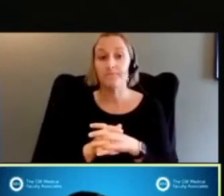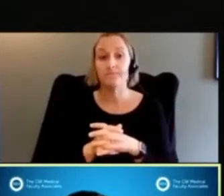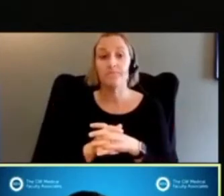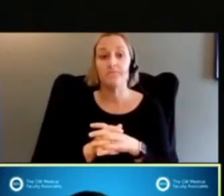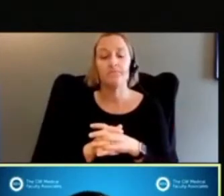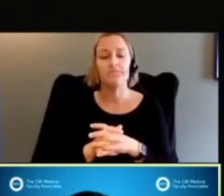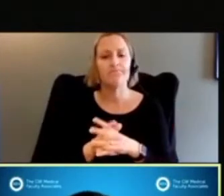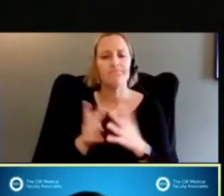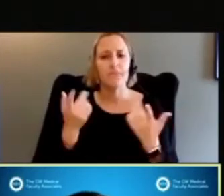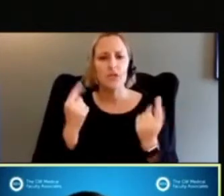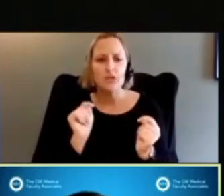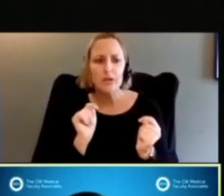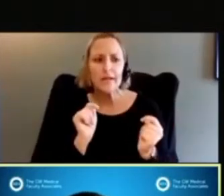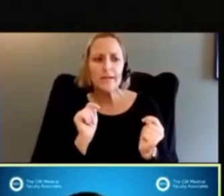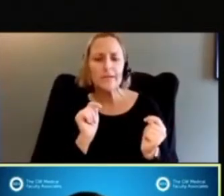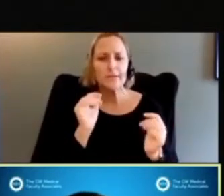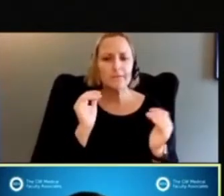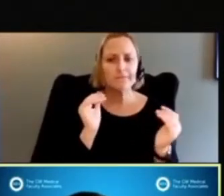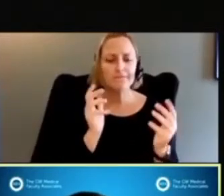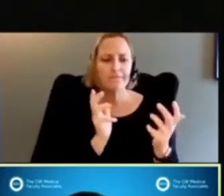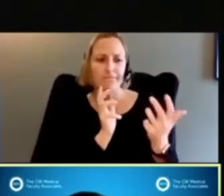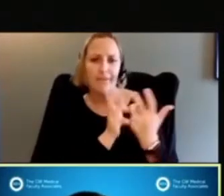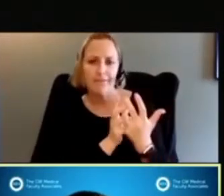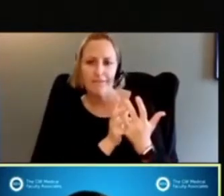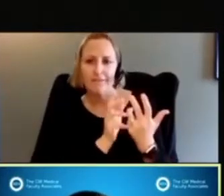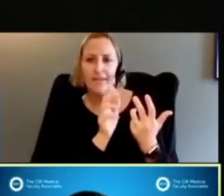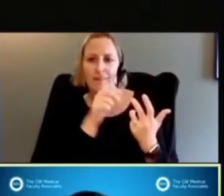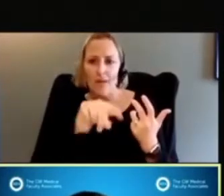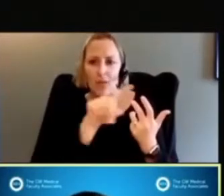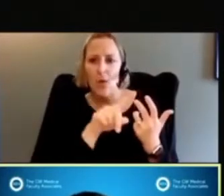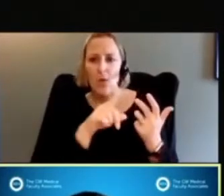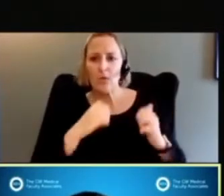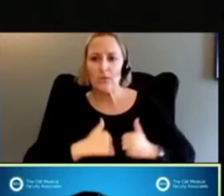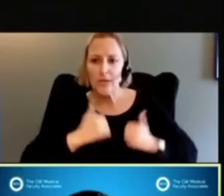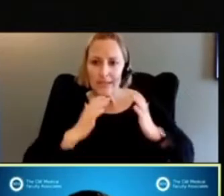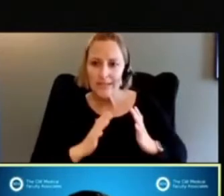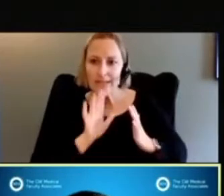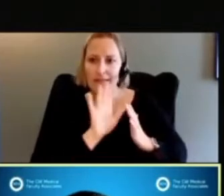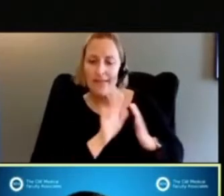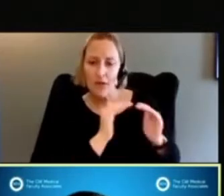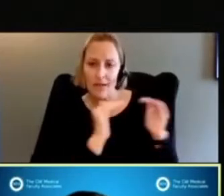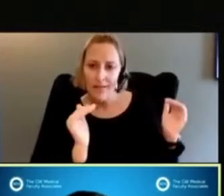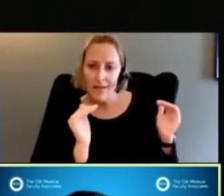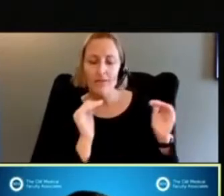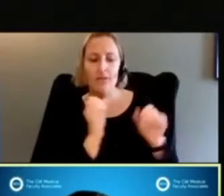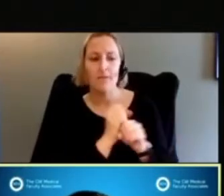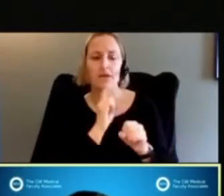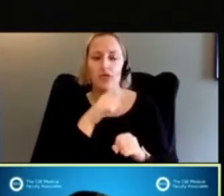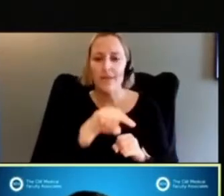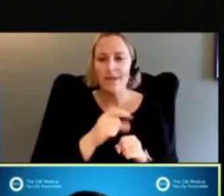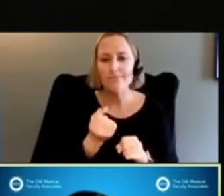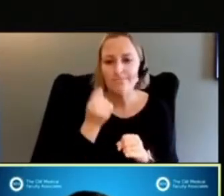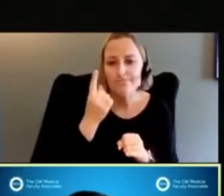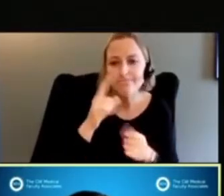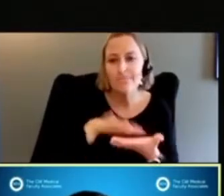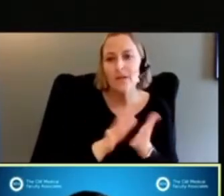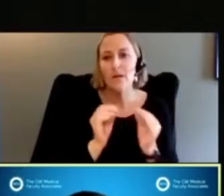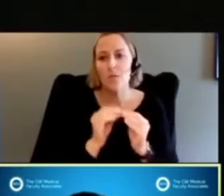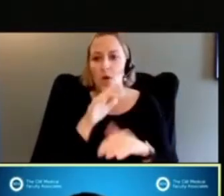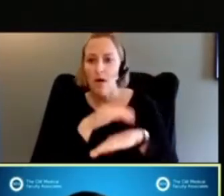residents where they are with technology and helping them understand and become more comfortable with